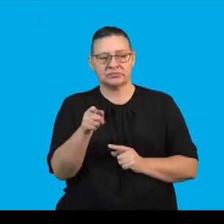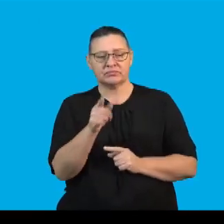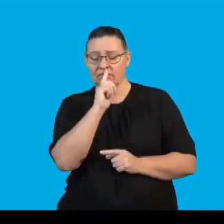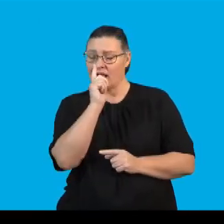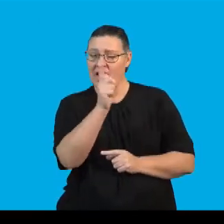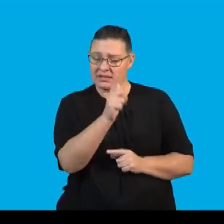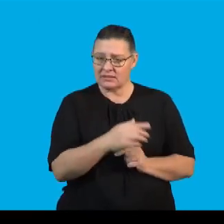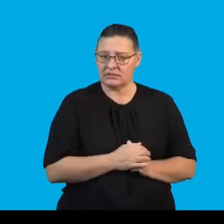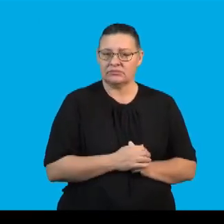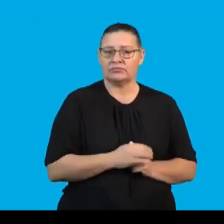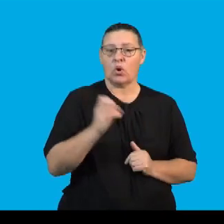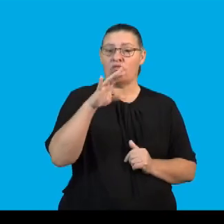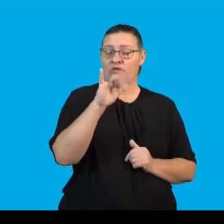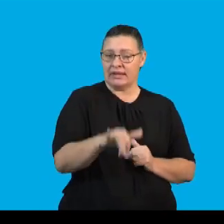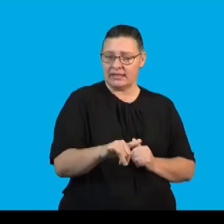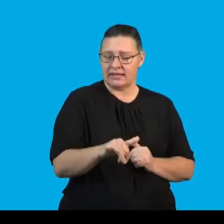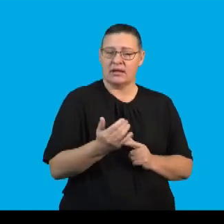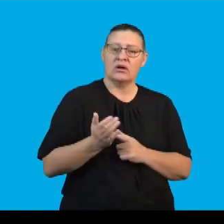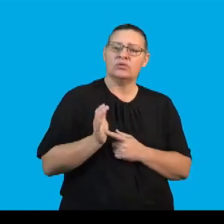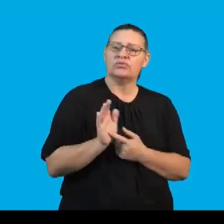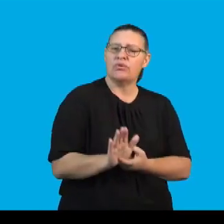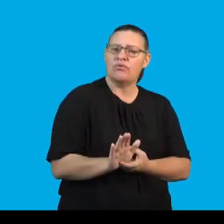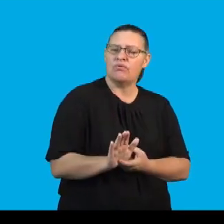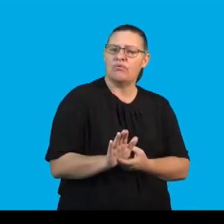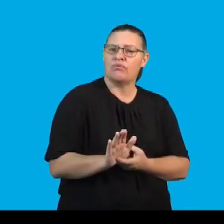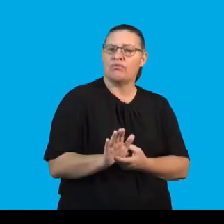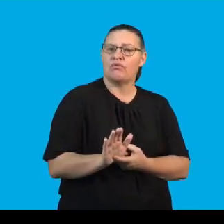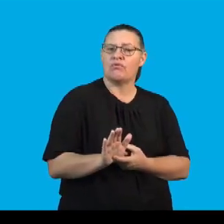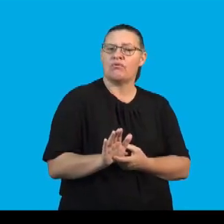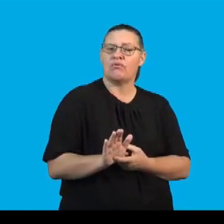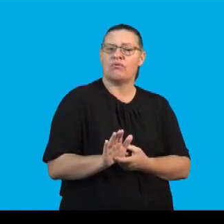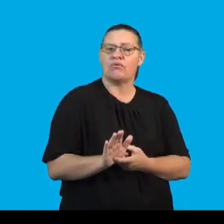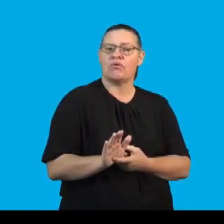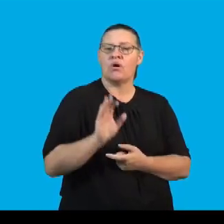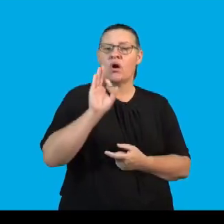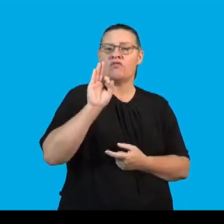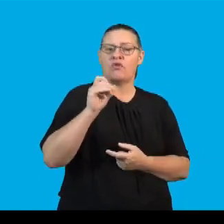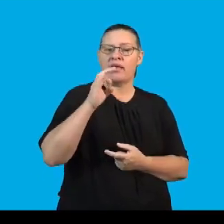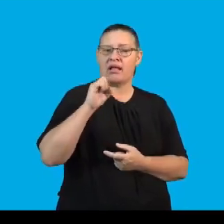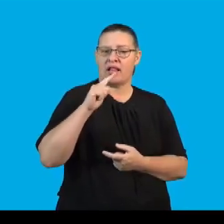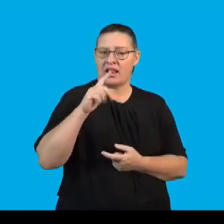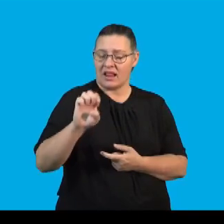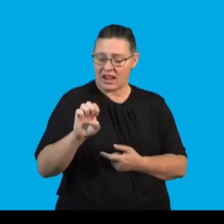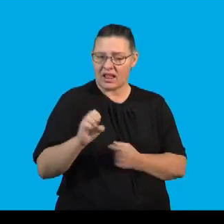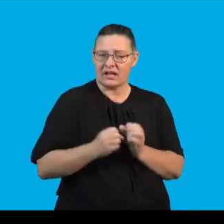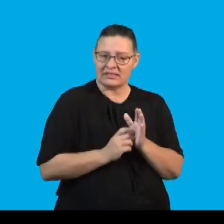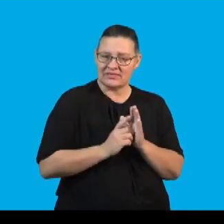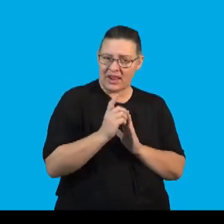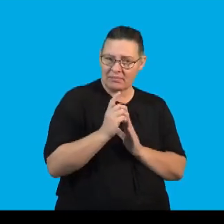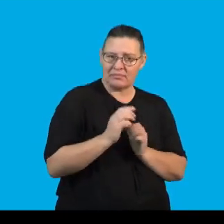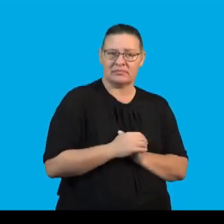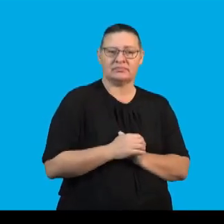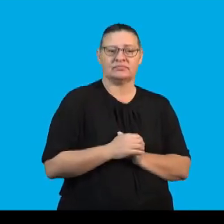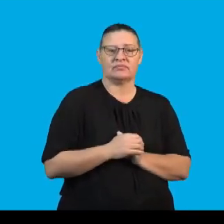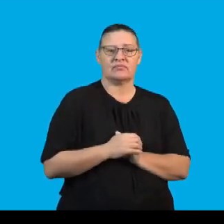I'll speak more later. The ovary is showing us the follicles that are developing.